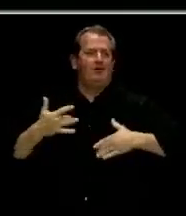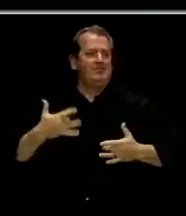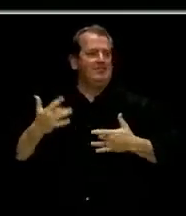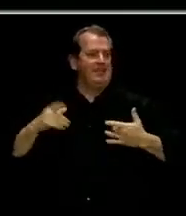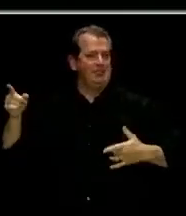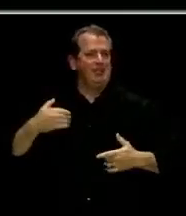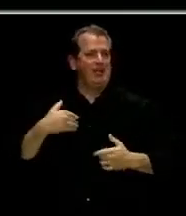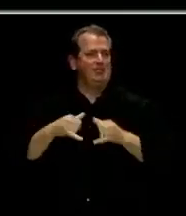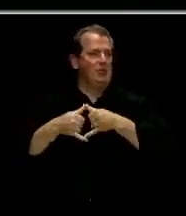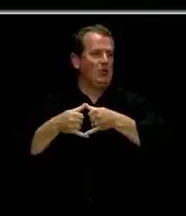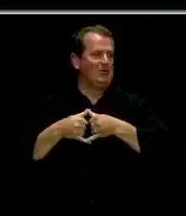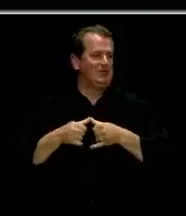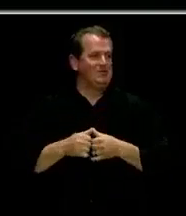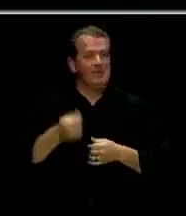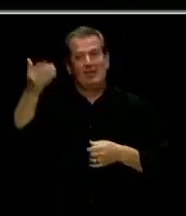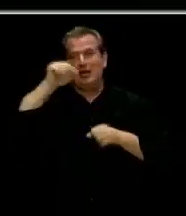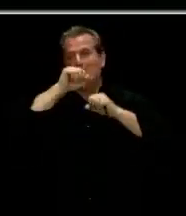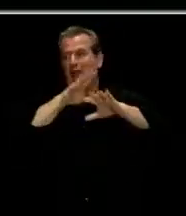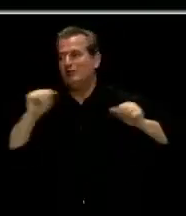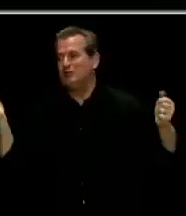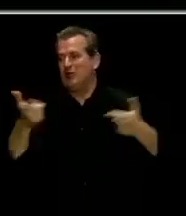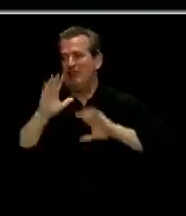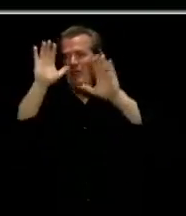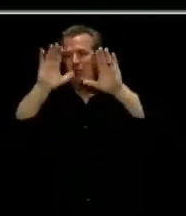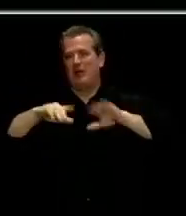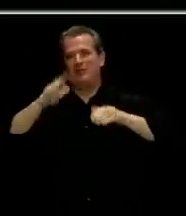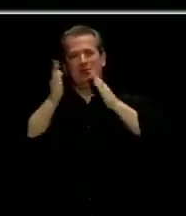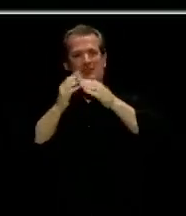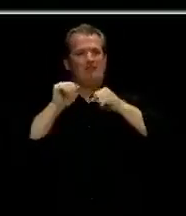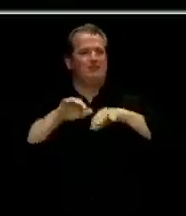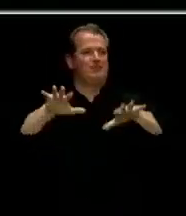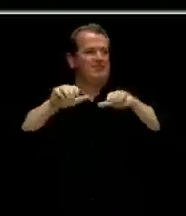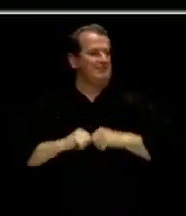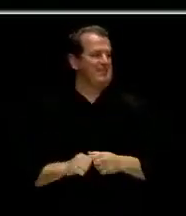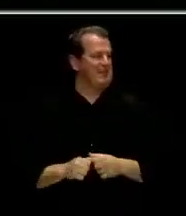some words with us tonight. God bless you and have a wonderful conference.